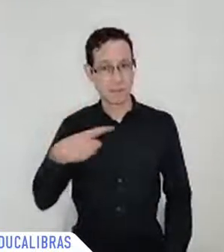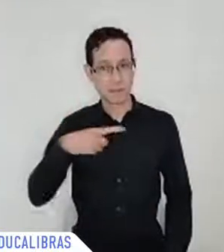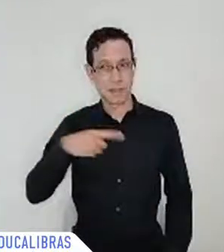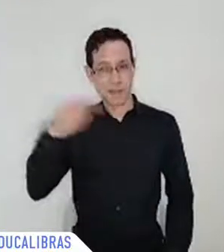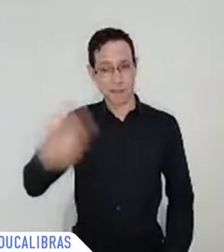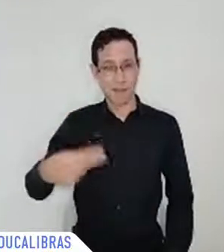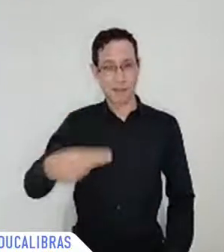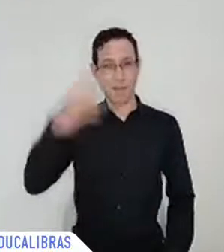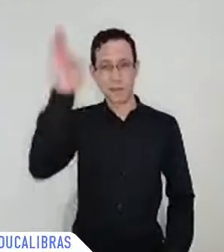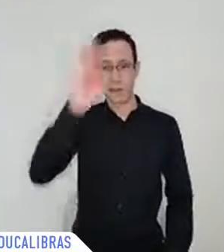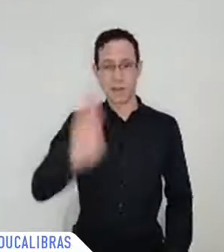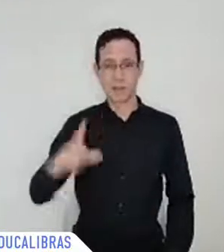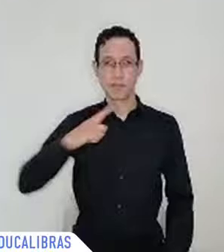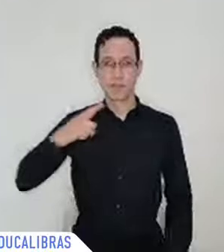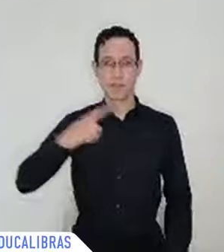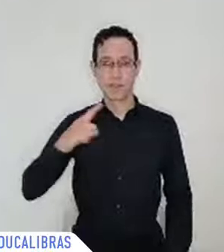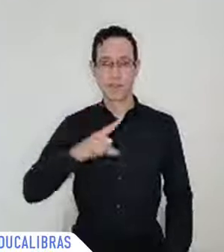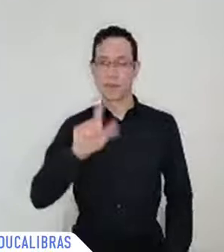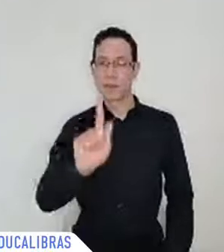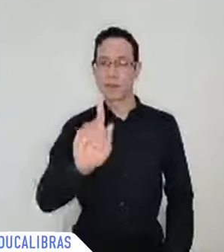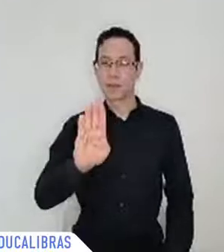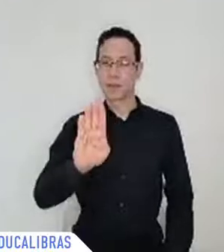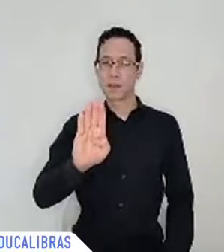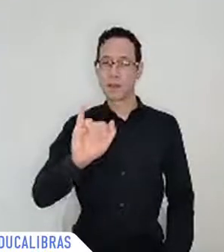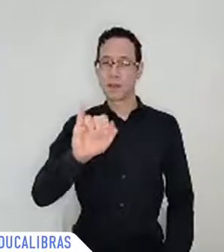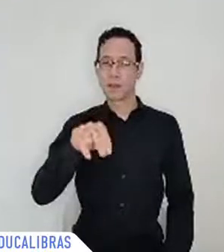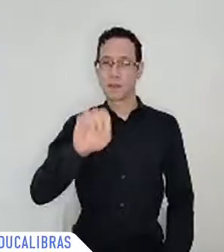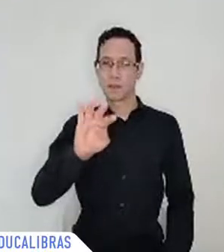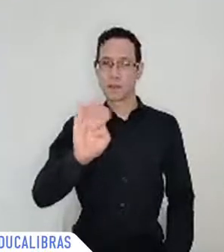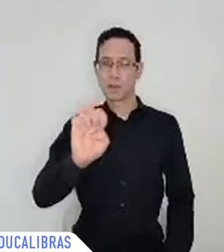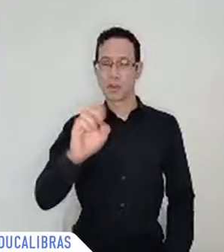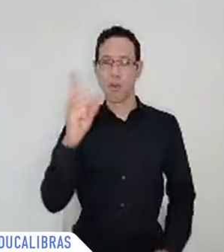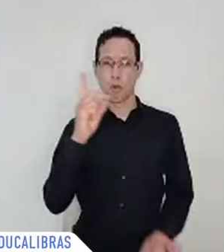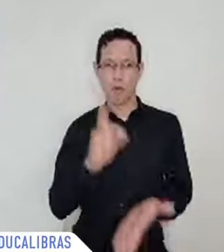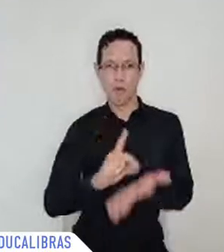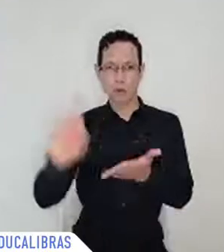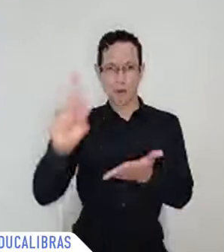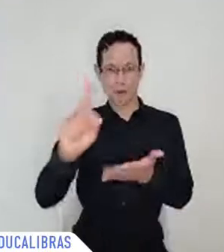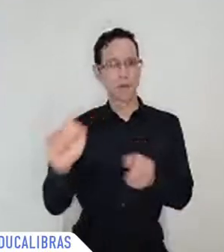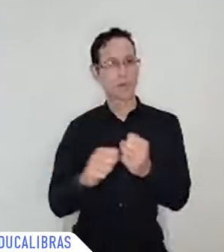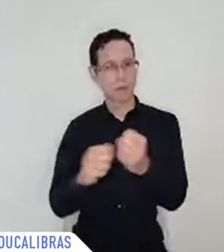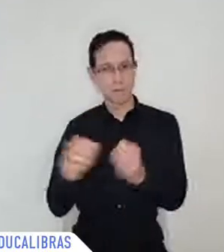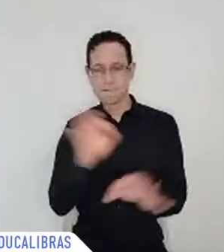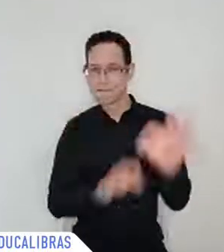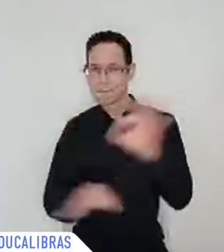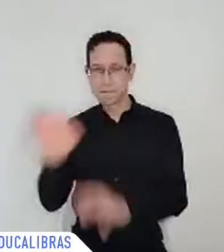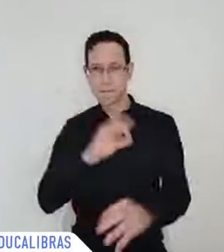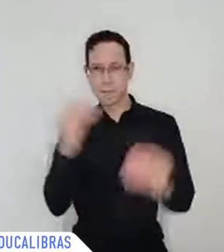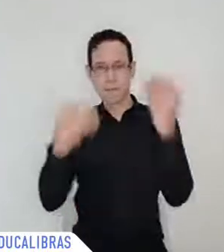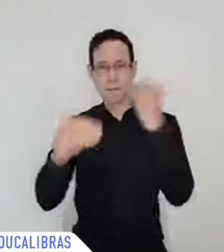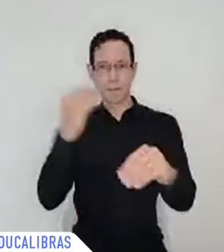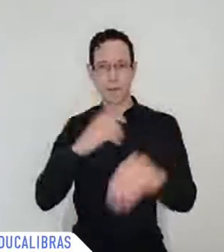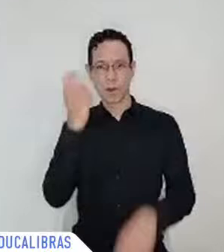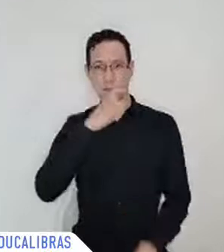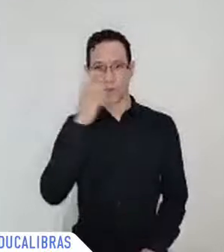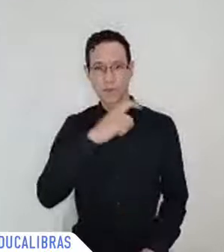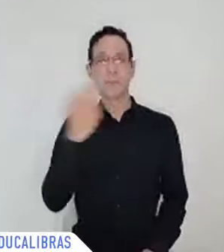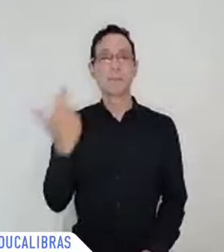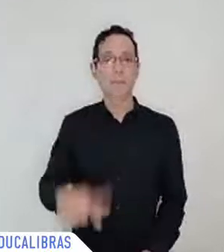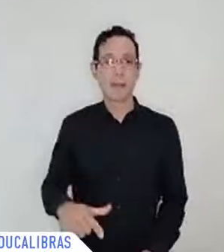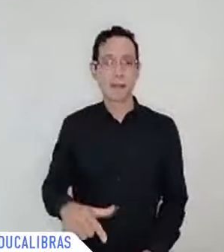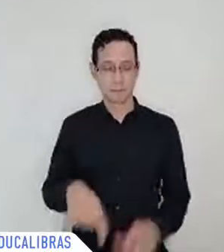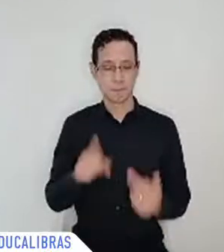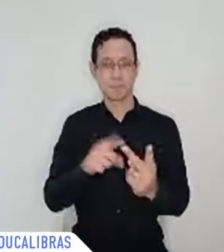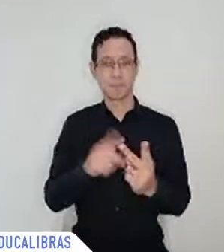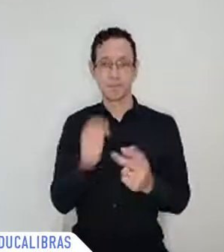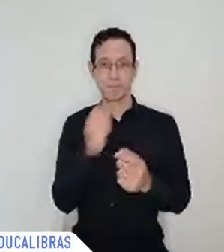bots. And this work is done heavily by what we call the Committee of Hate.